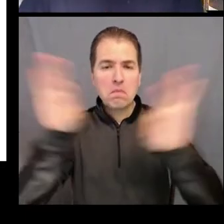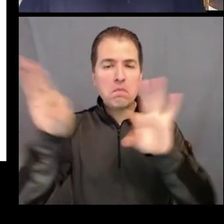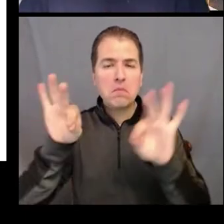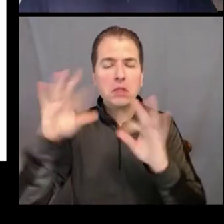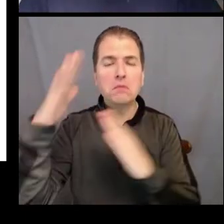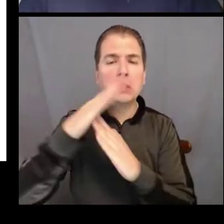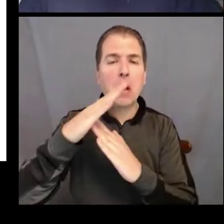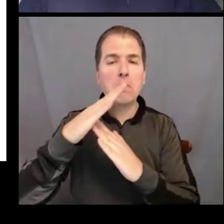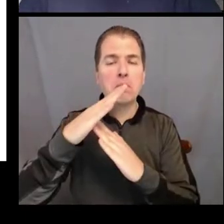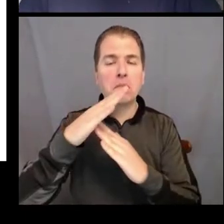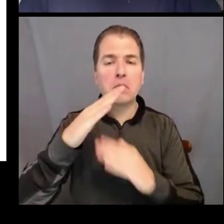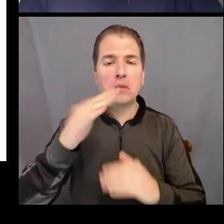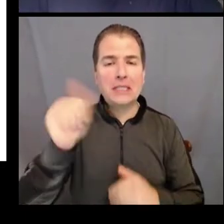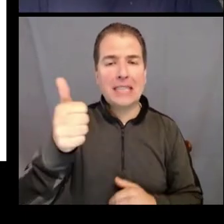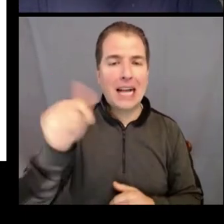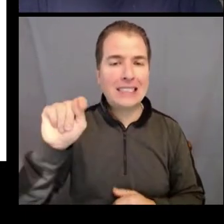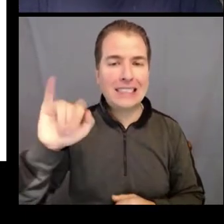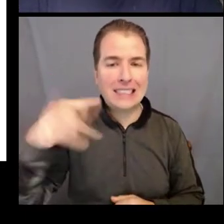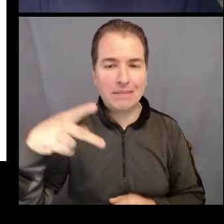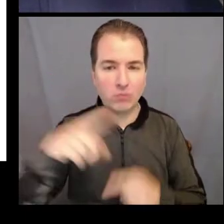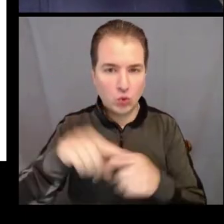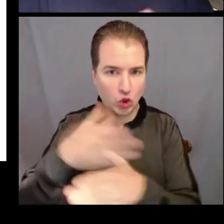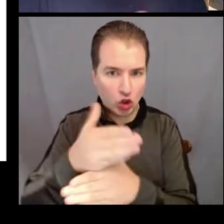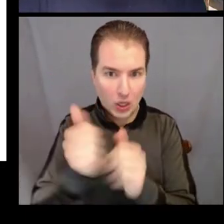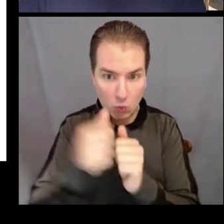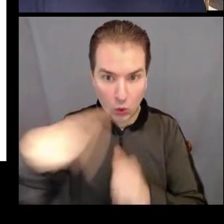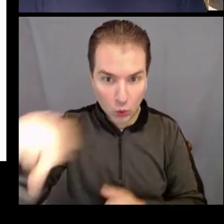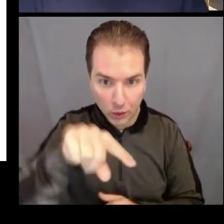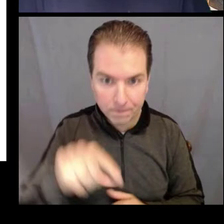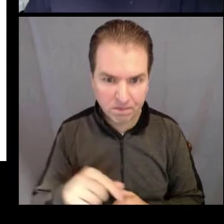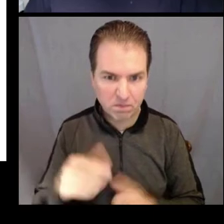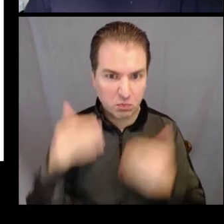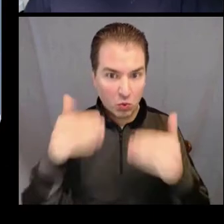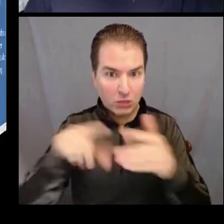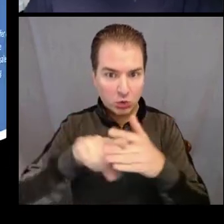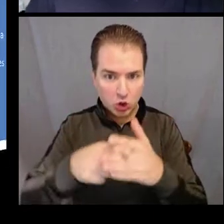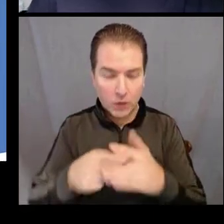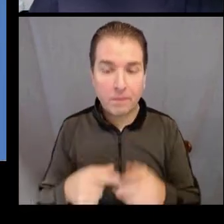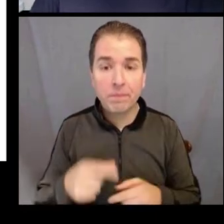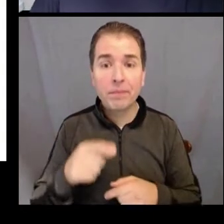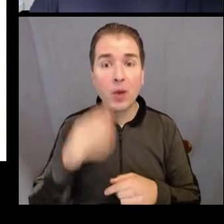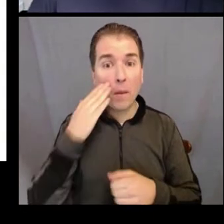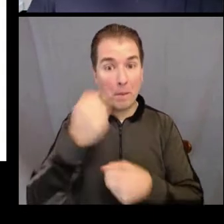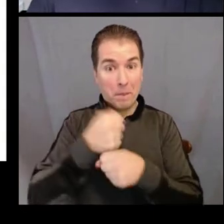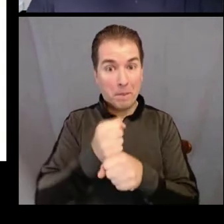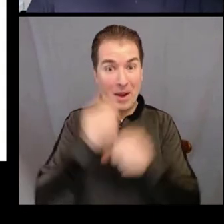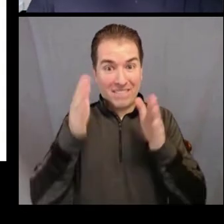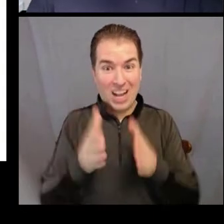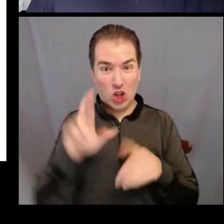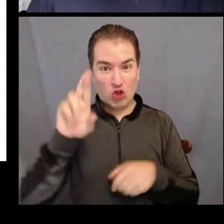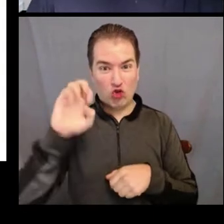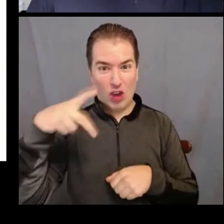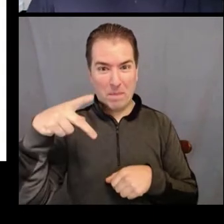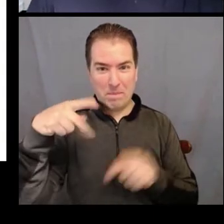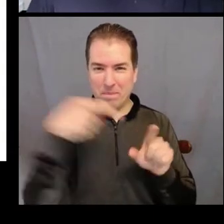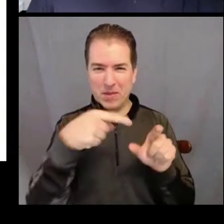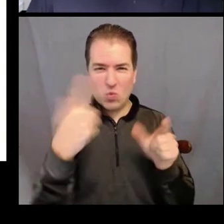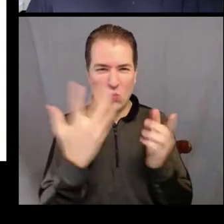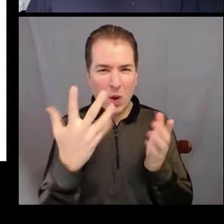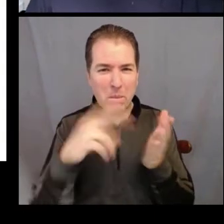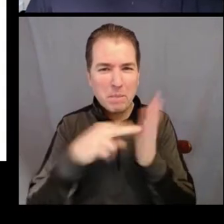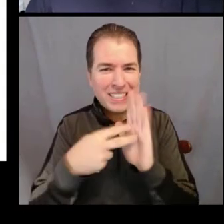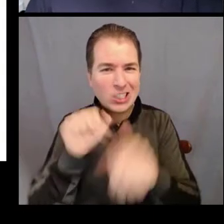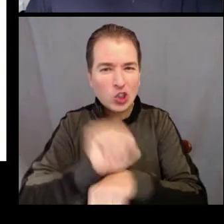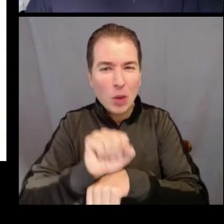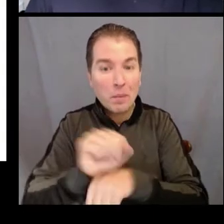this presentation. So without further ado, let's get started. A manufacturer's representative carries several